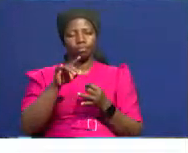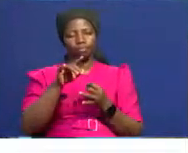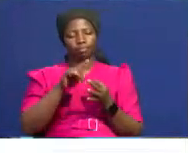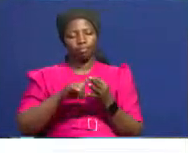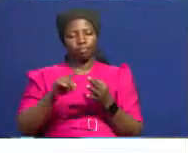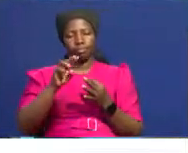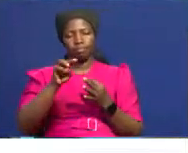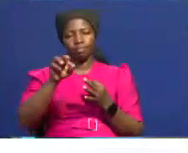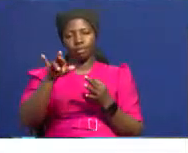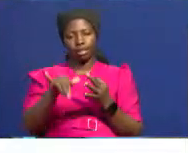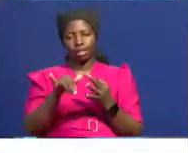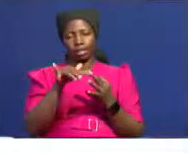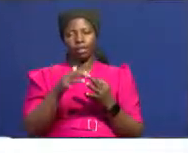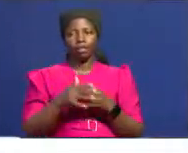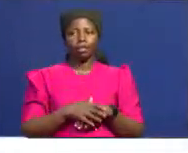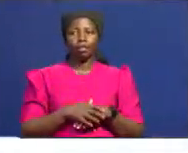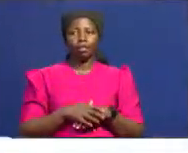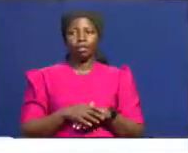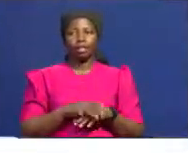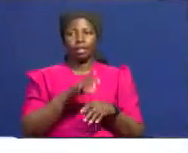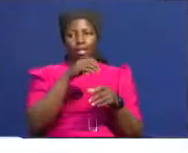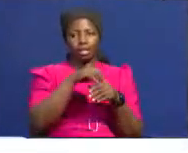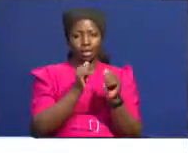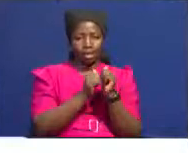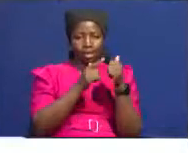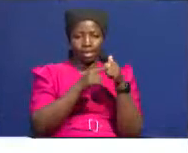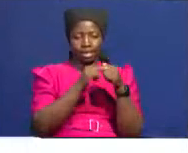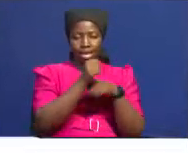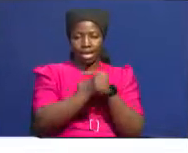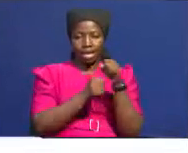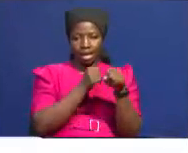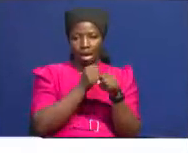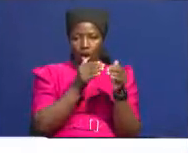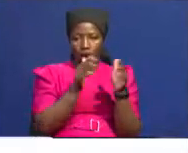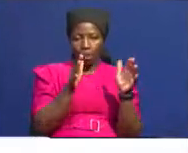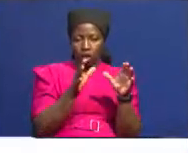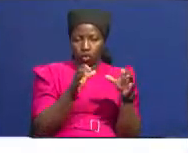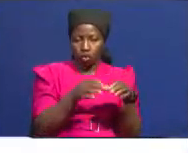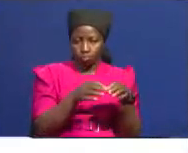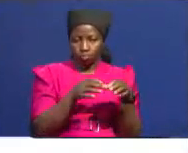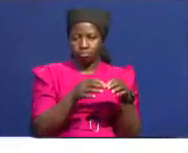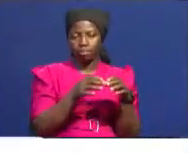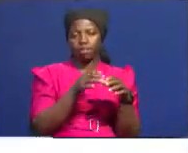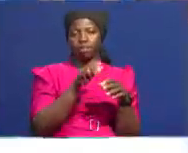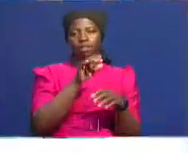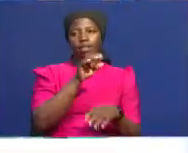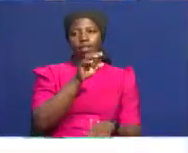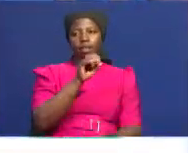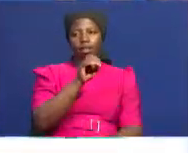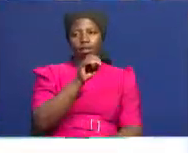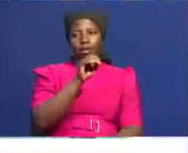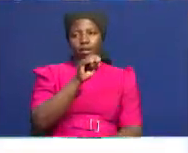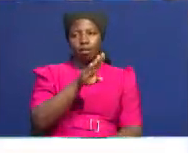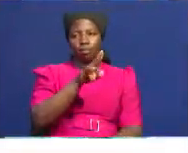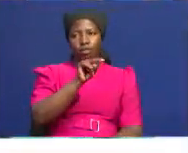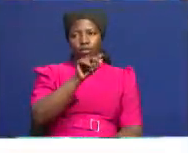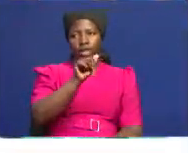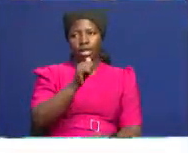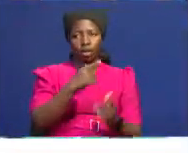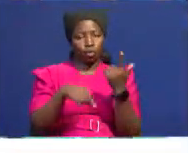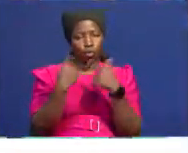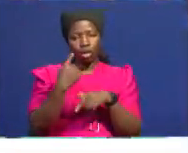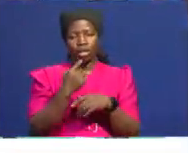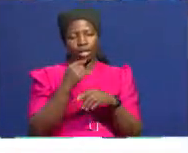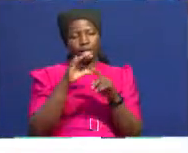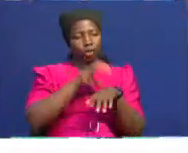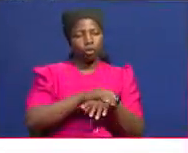finished second and third respectively. In the 16 years open category, Ogunda Luanga emerged victorious after registering 21 points